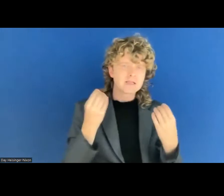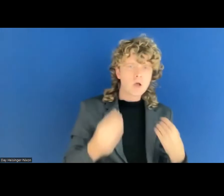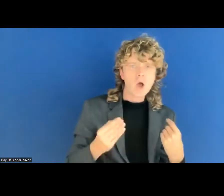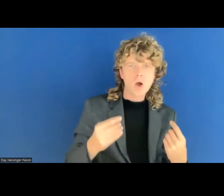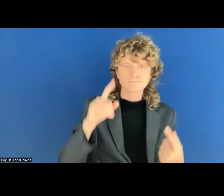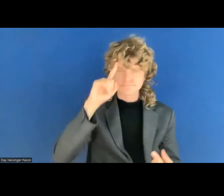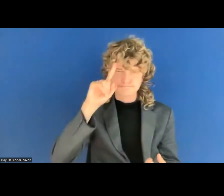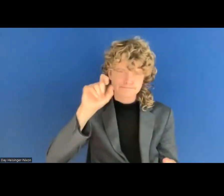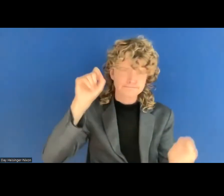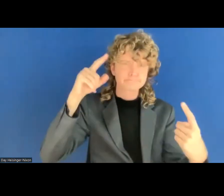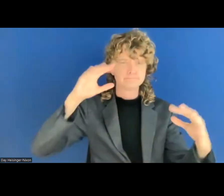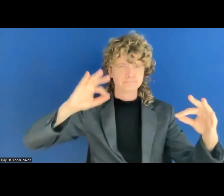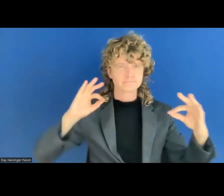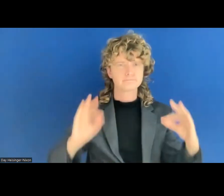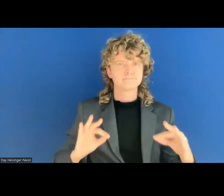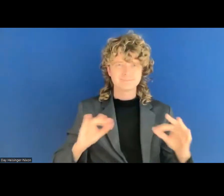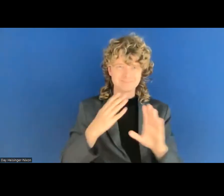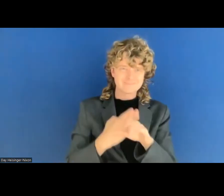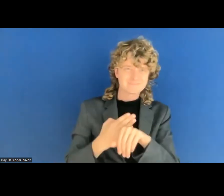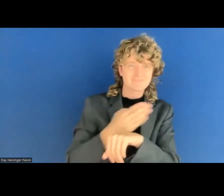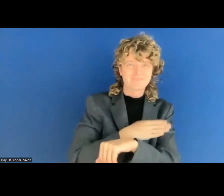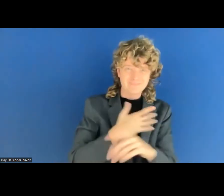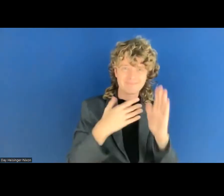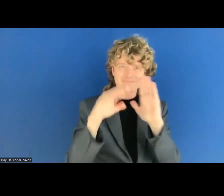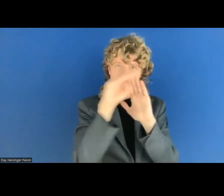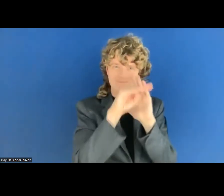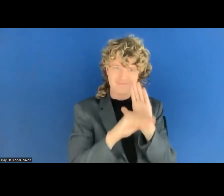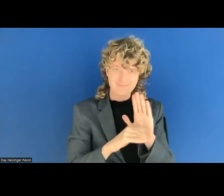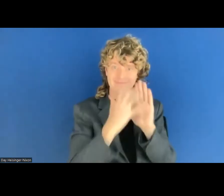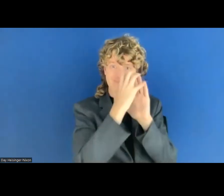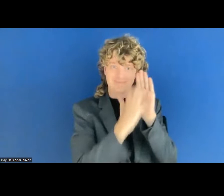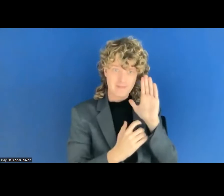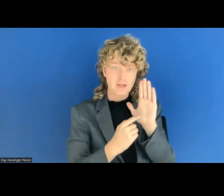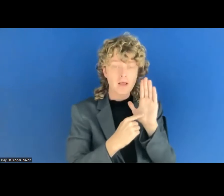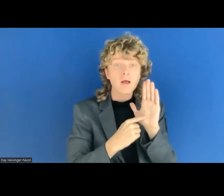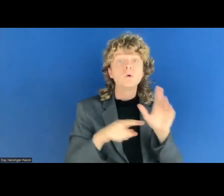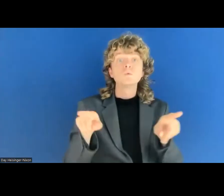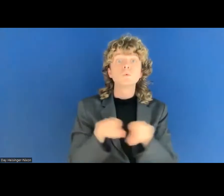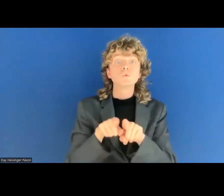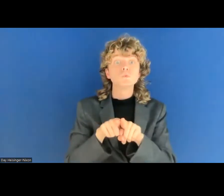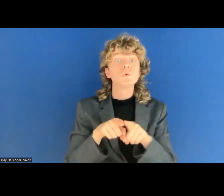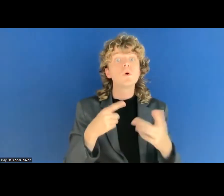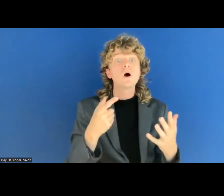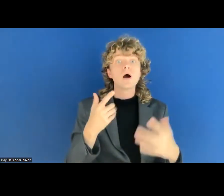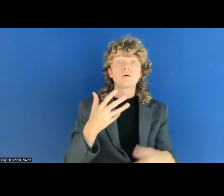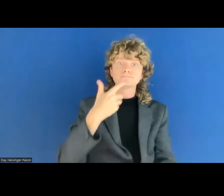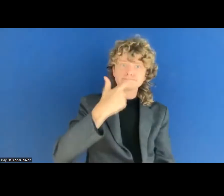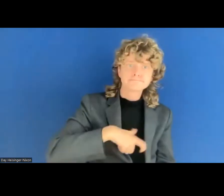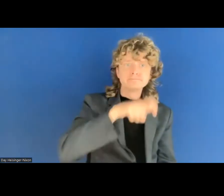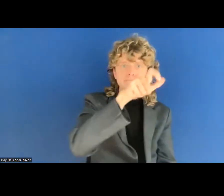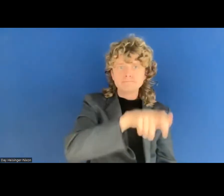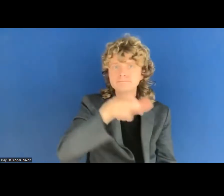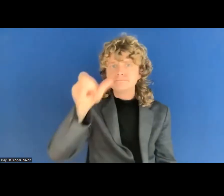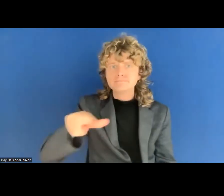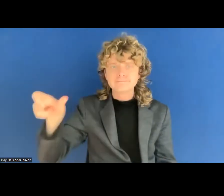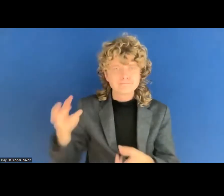standard. And also personally, that's something like more personal than officially expected. I